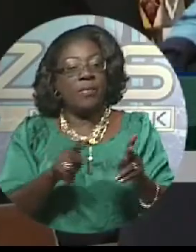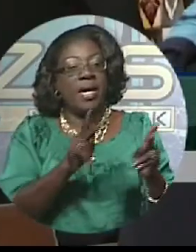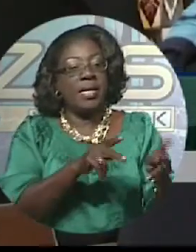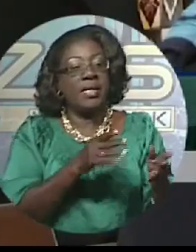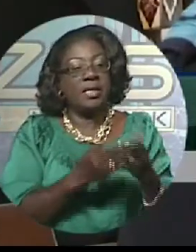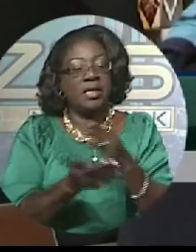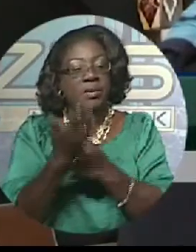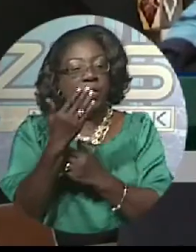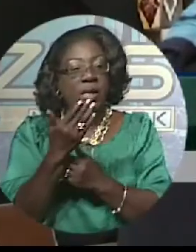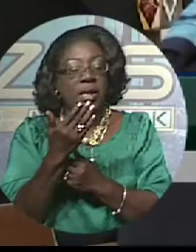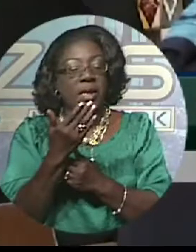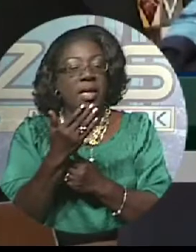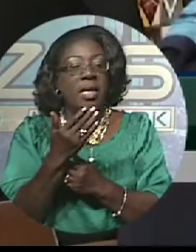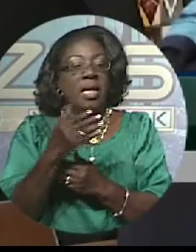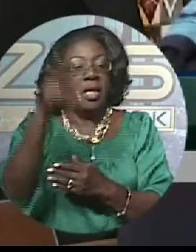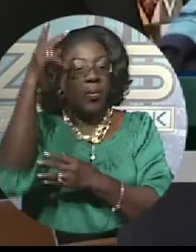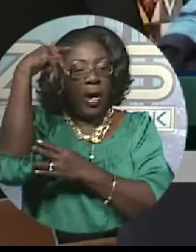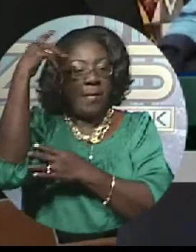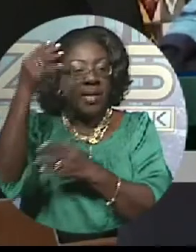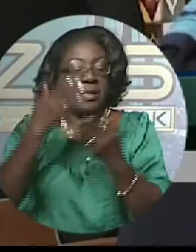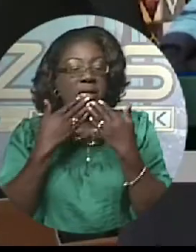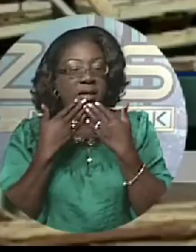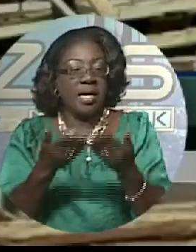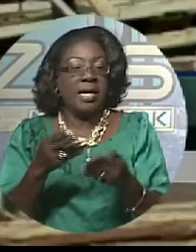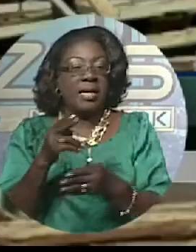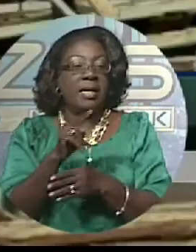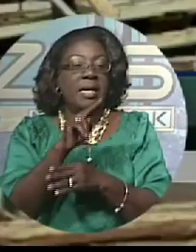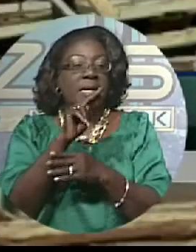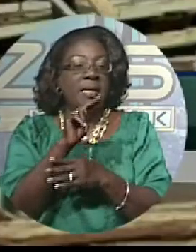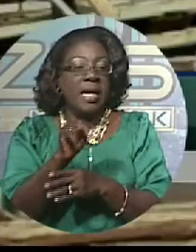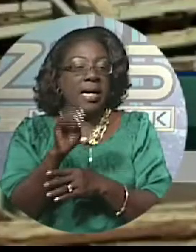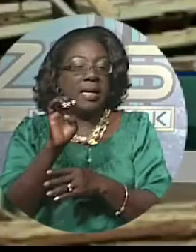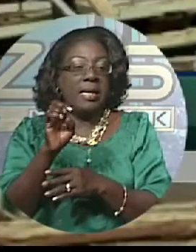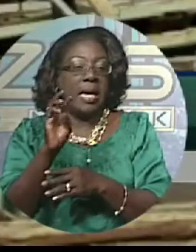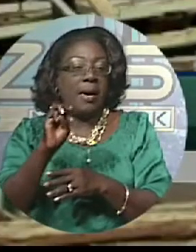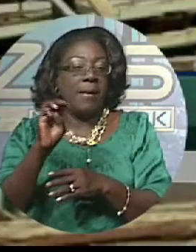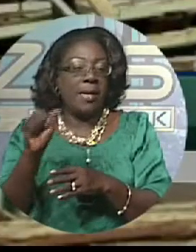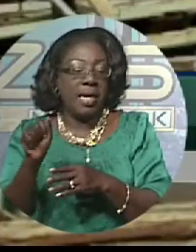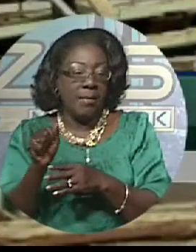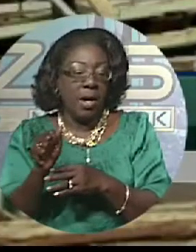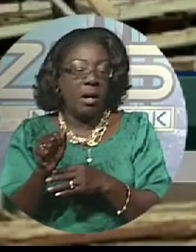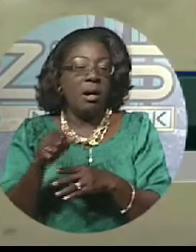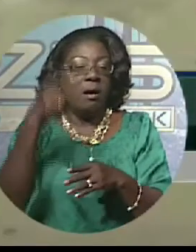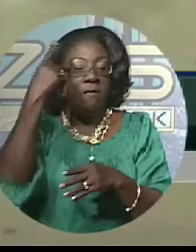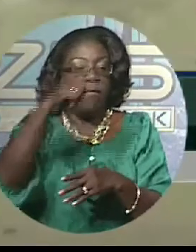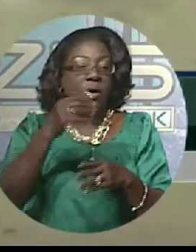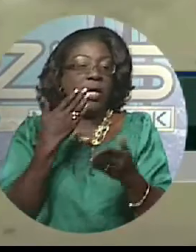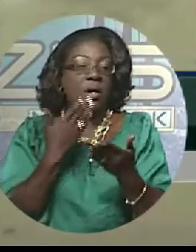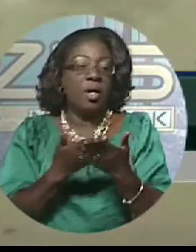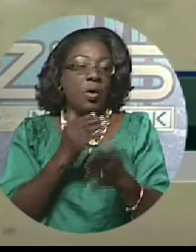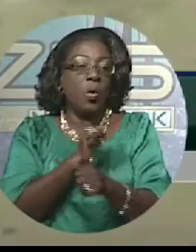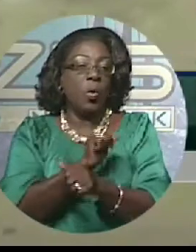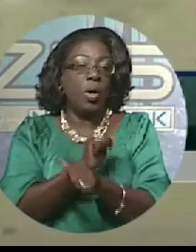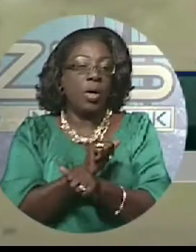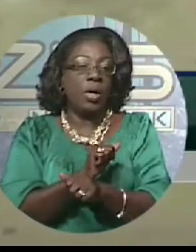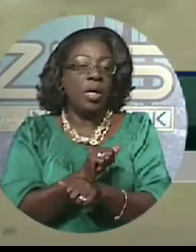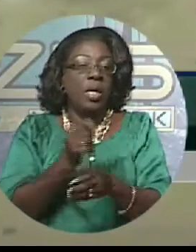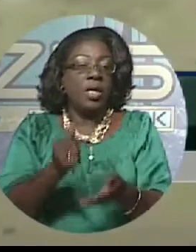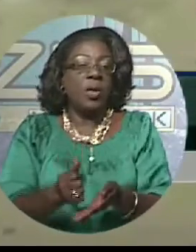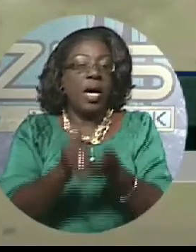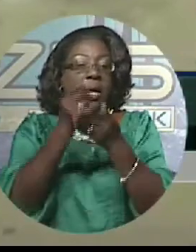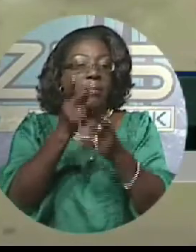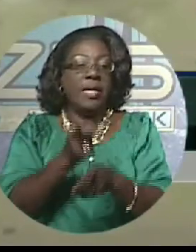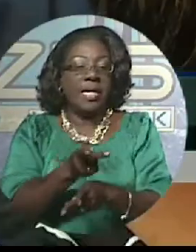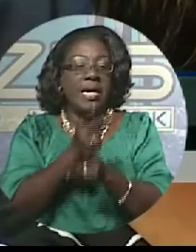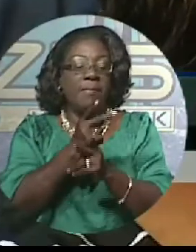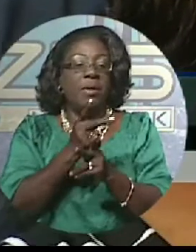chief thanked National Emergency Management Agency and National Disaster Committee officials for their stellar performances and commitment to help keep the